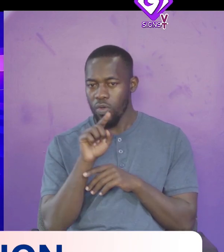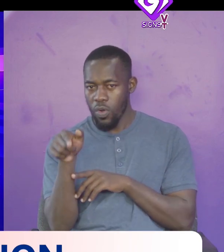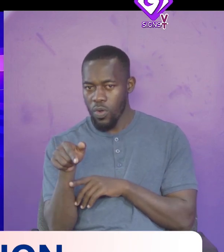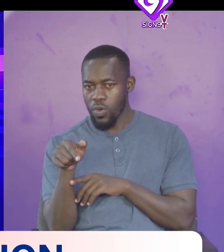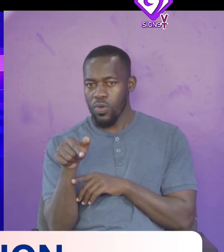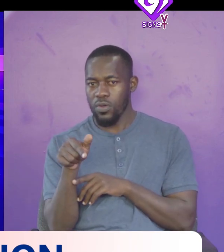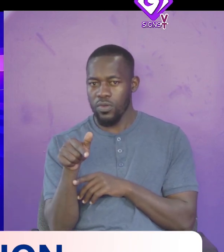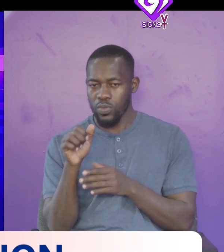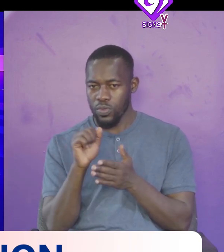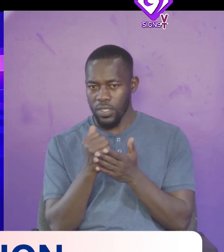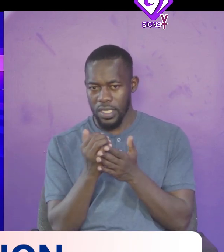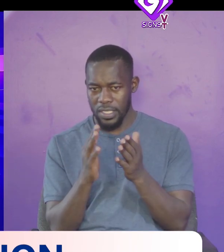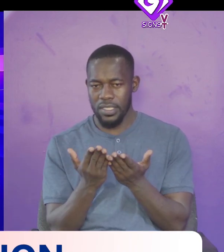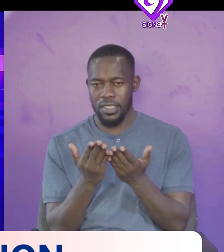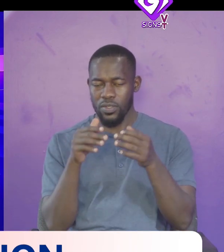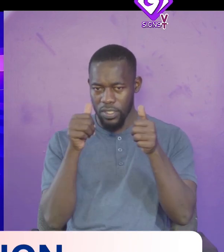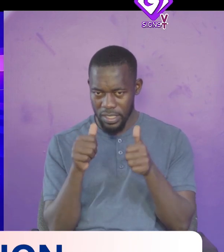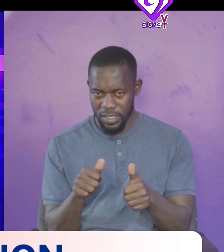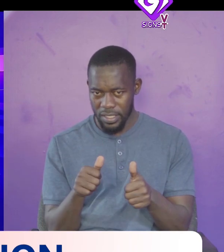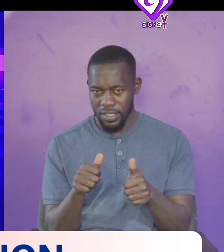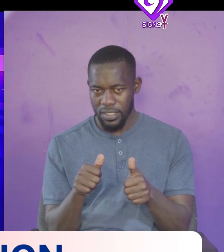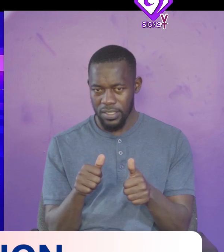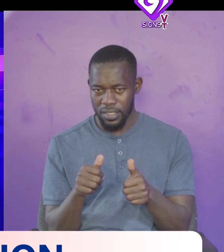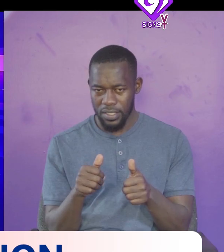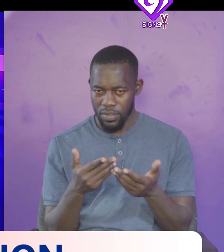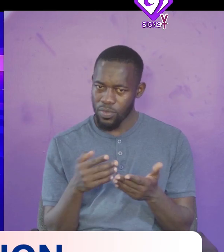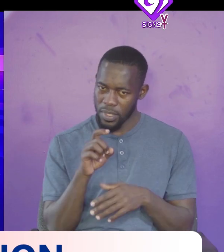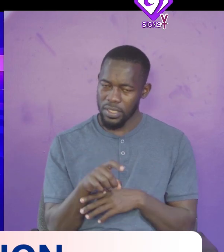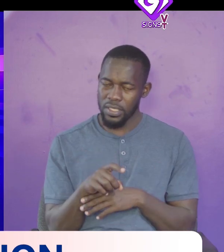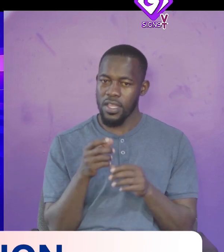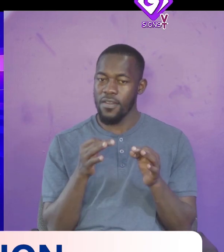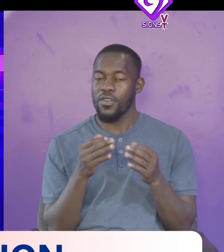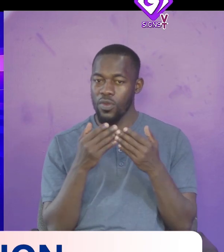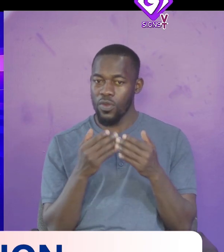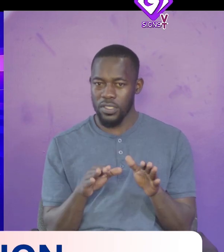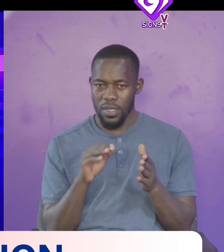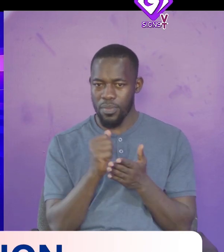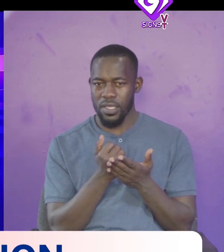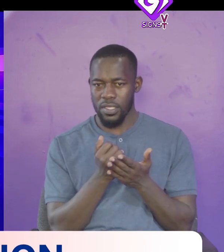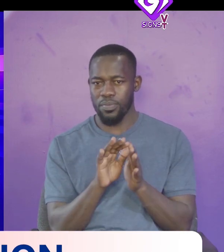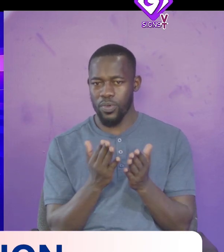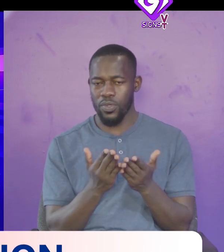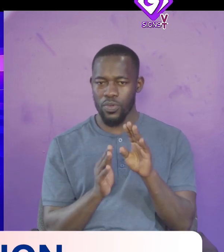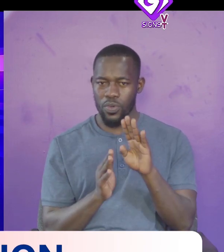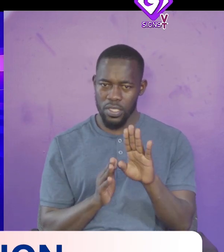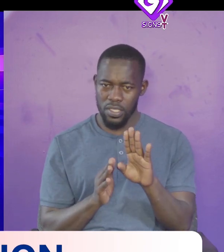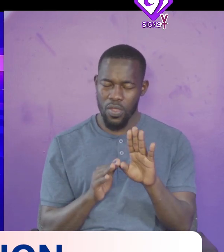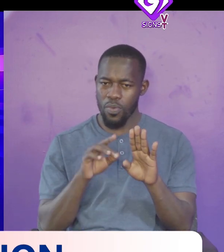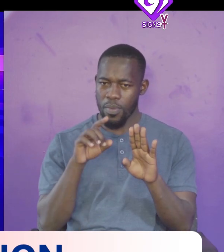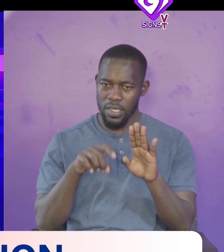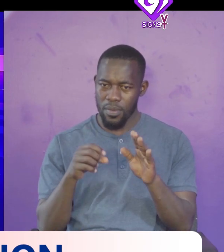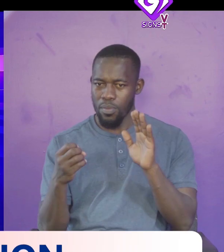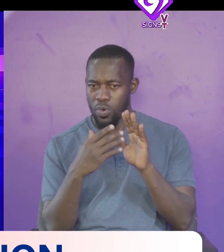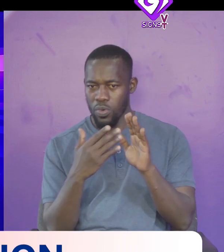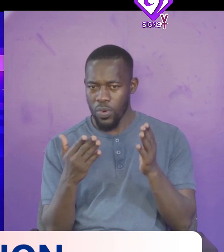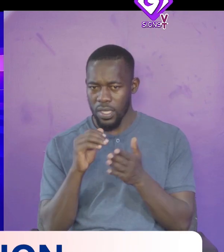as a person, an individual, put your name in the gazette notice? If you lost your passport, you will be put in the gazette notice. So